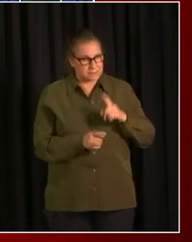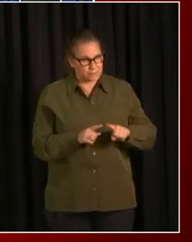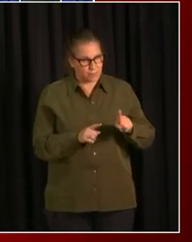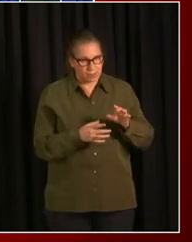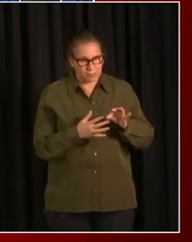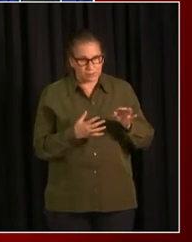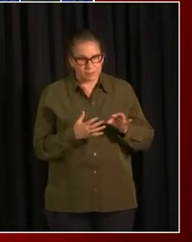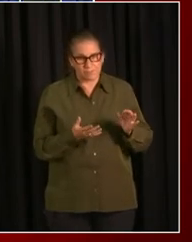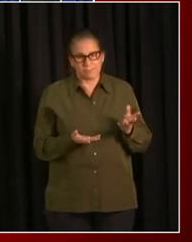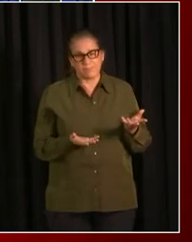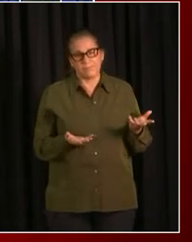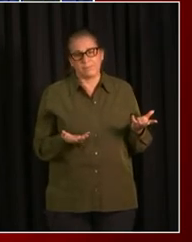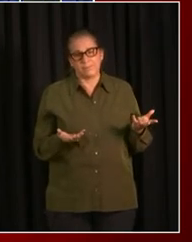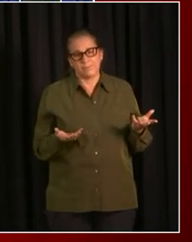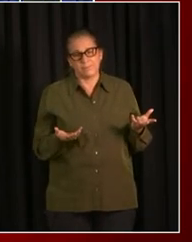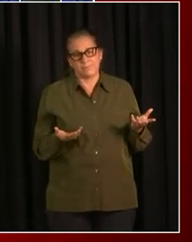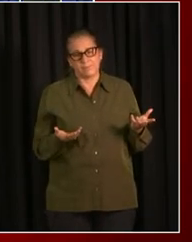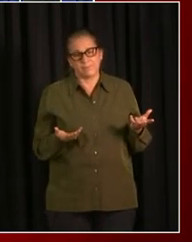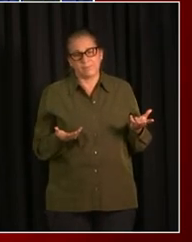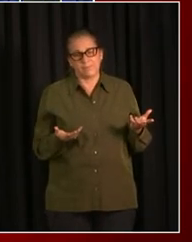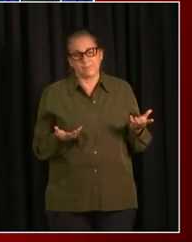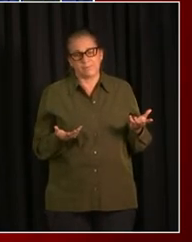and things to occur.